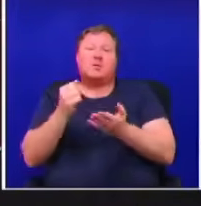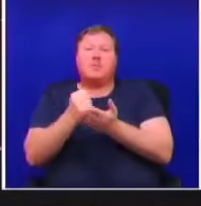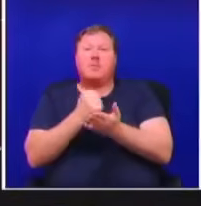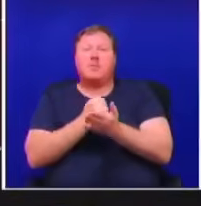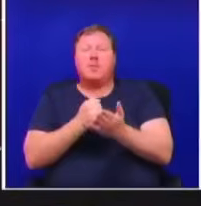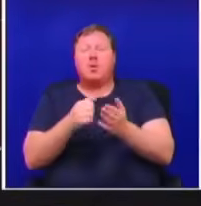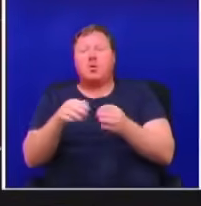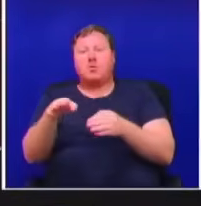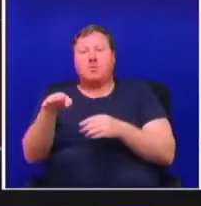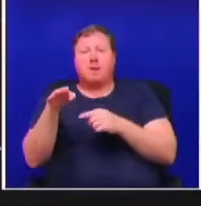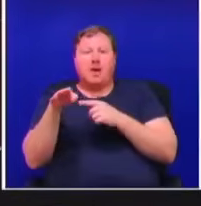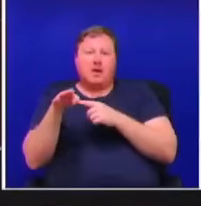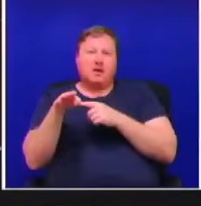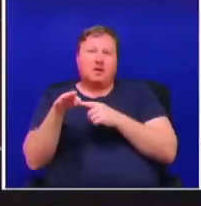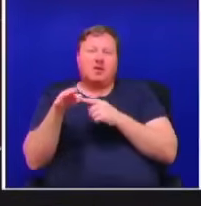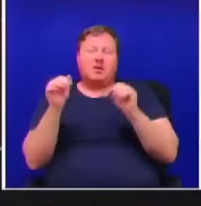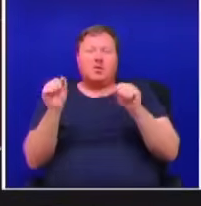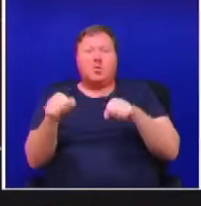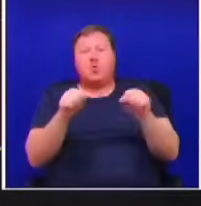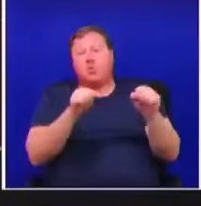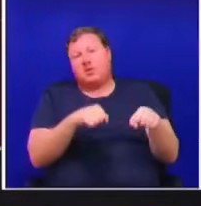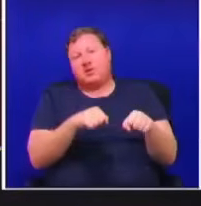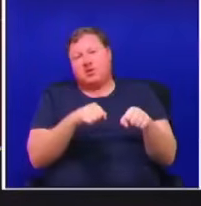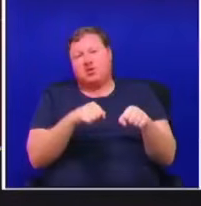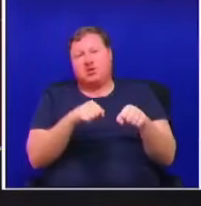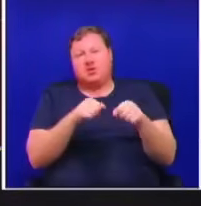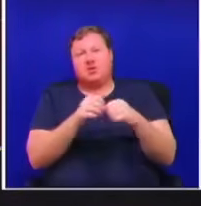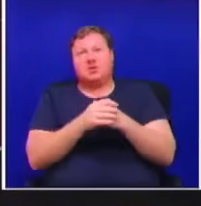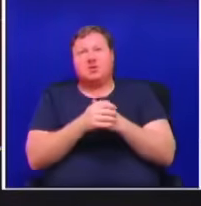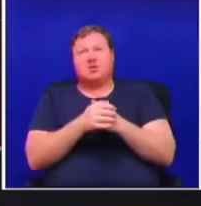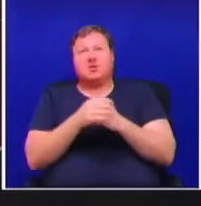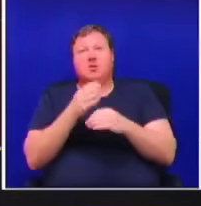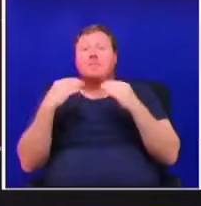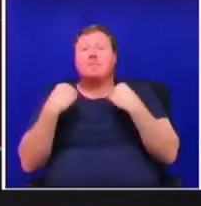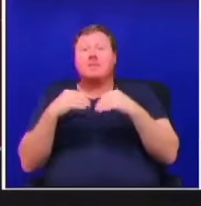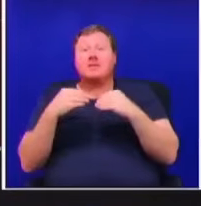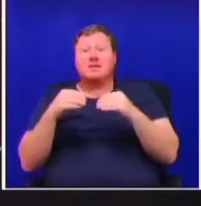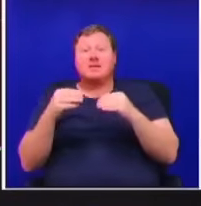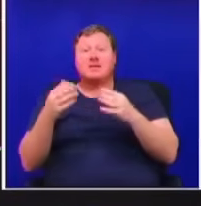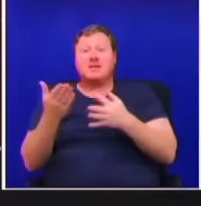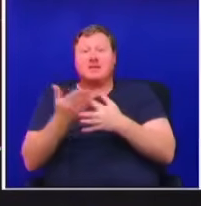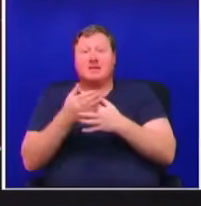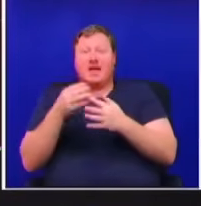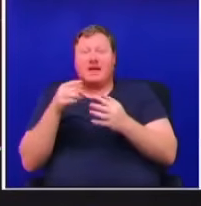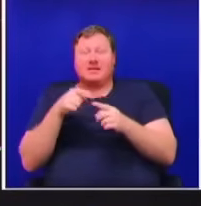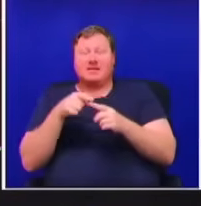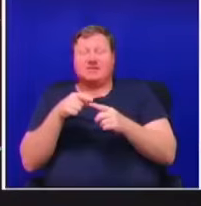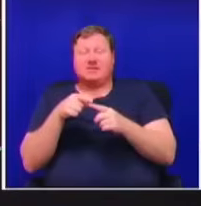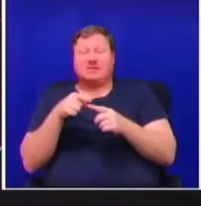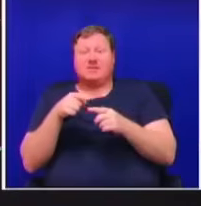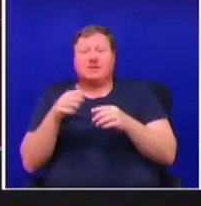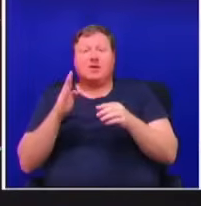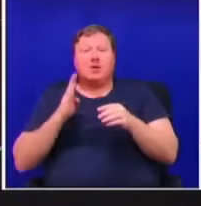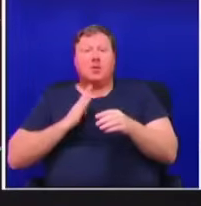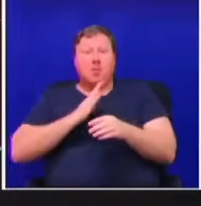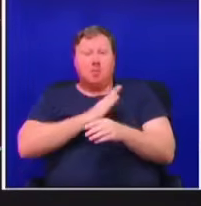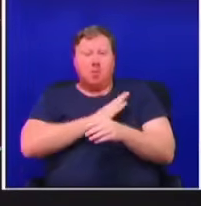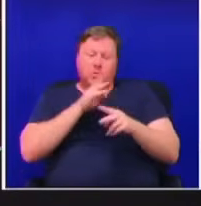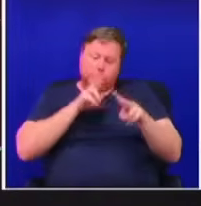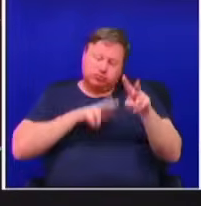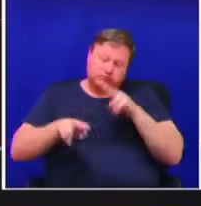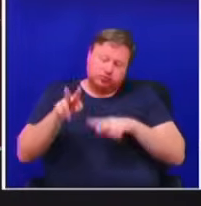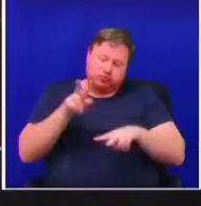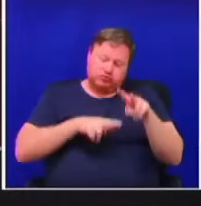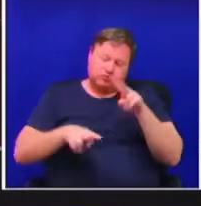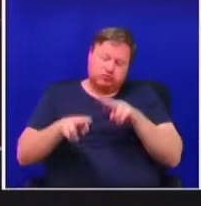is granted authorization to operate as a bank. The board is responsible and